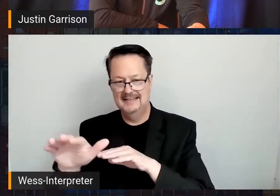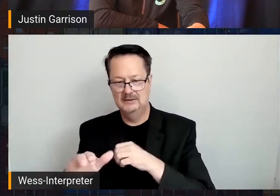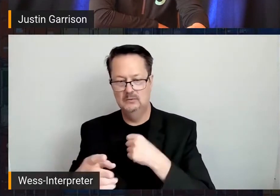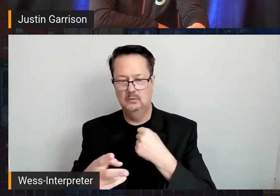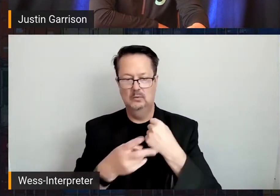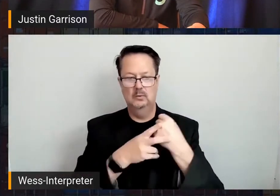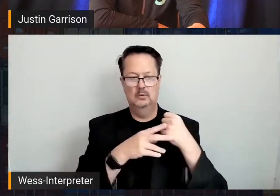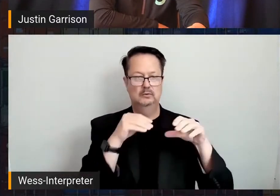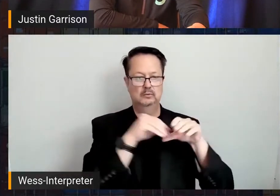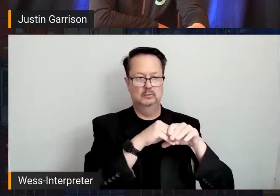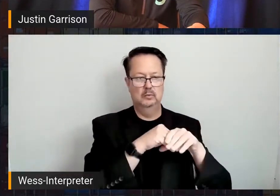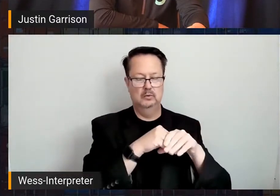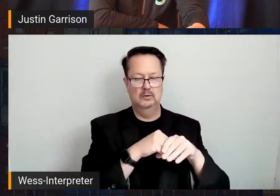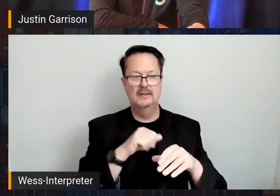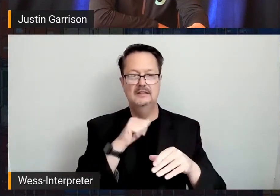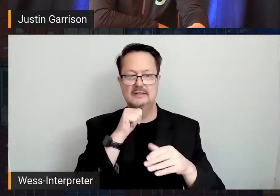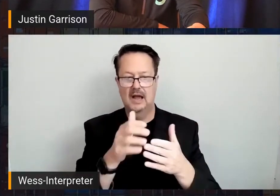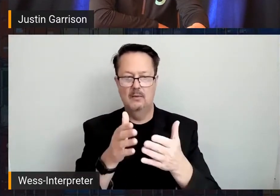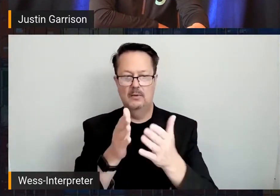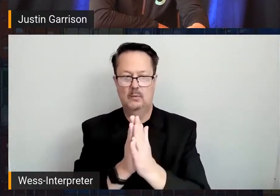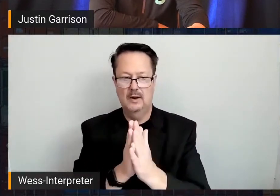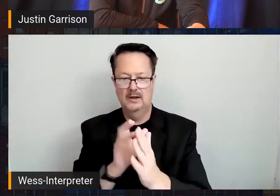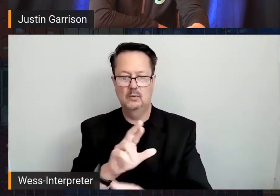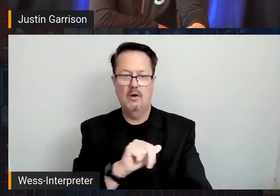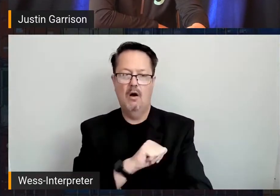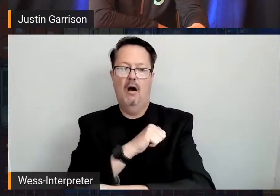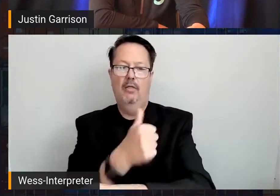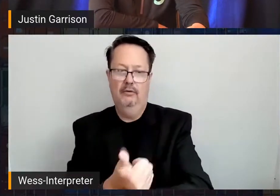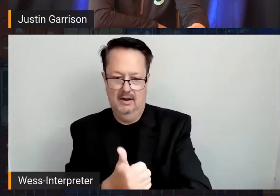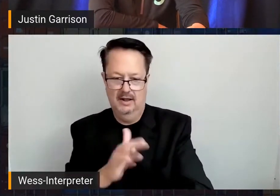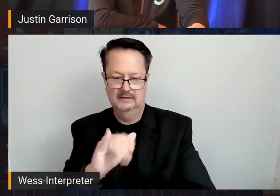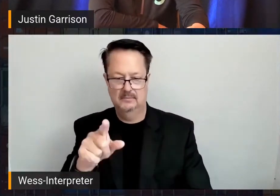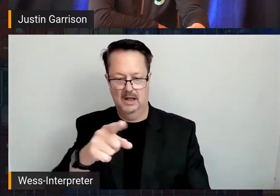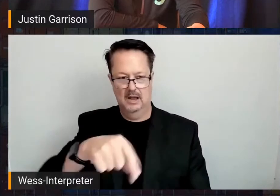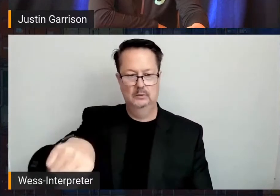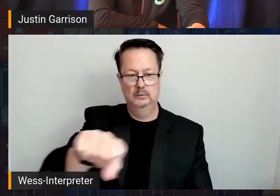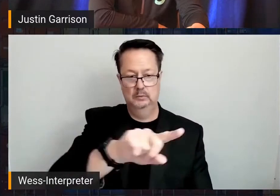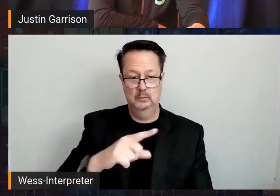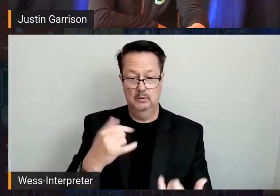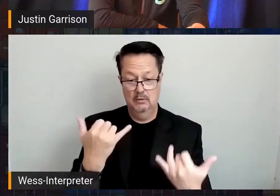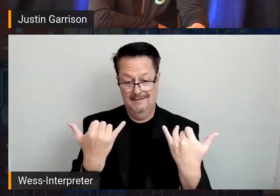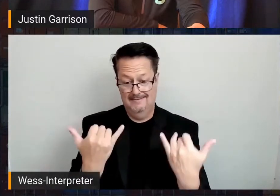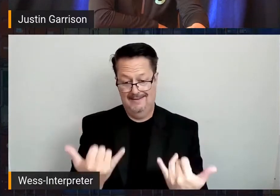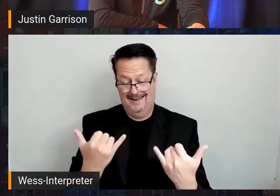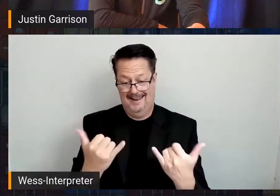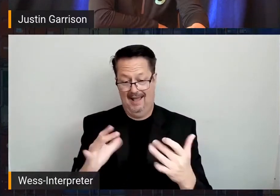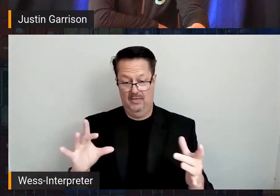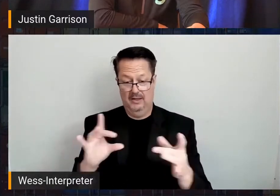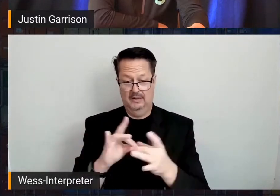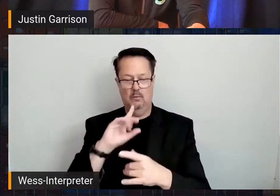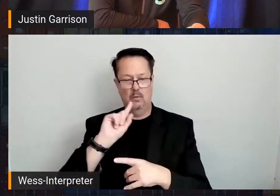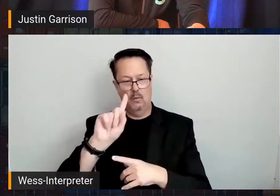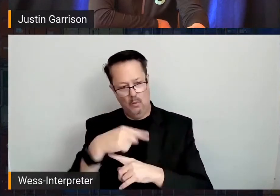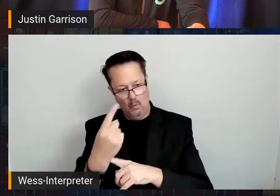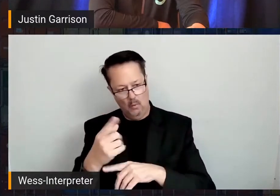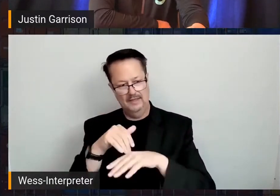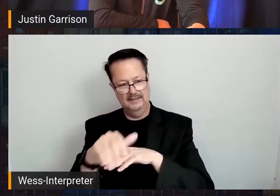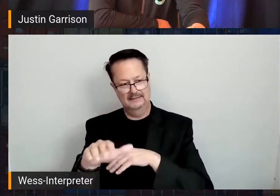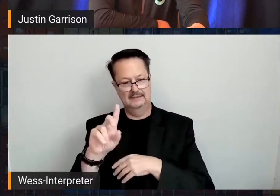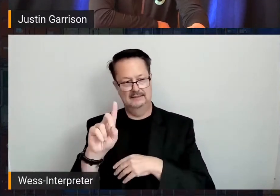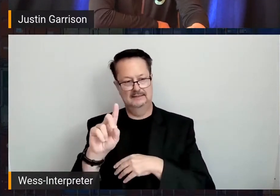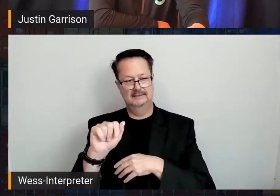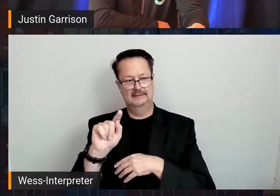not requested by you or authorized by you. So right now, the connector only will send data if you